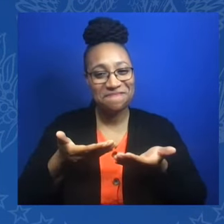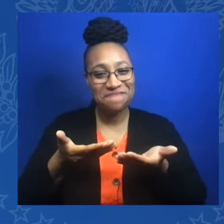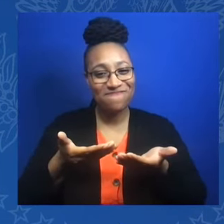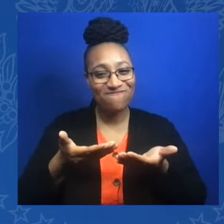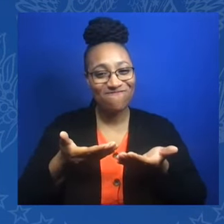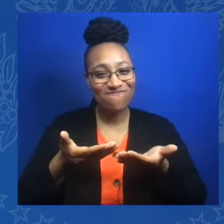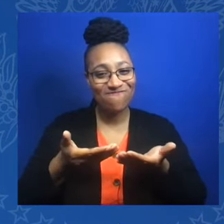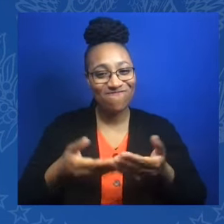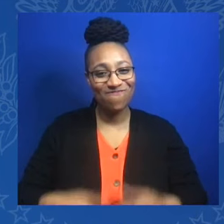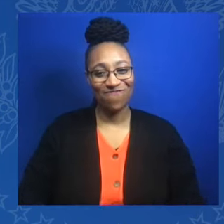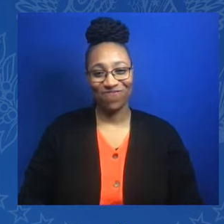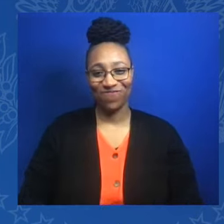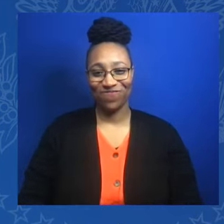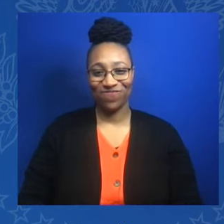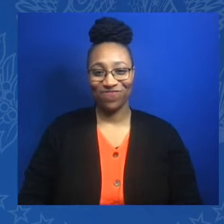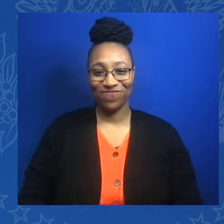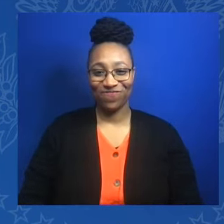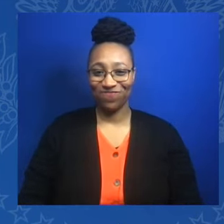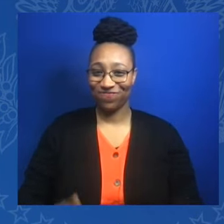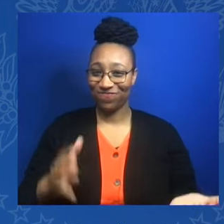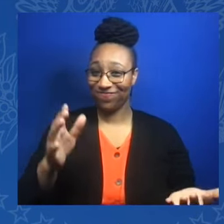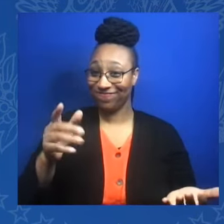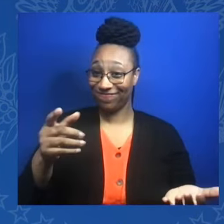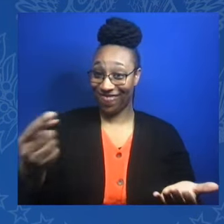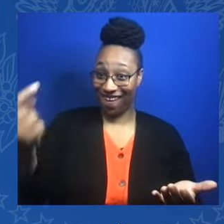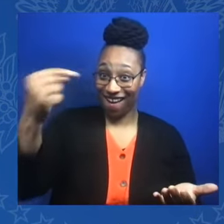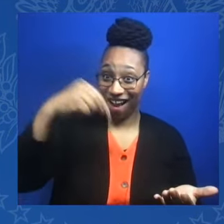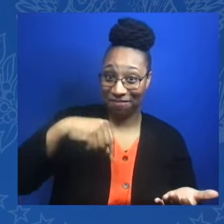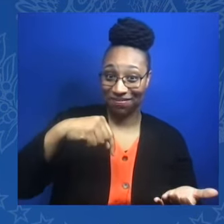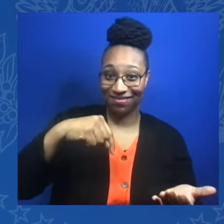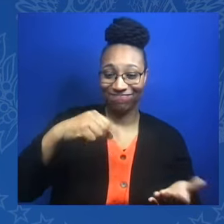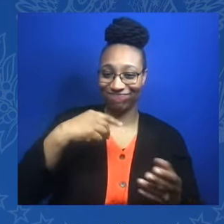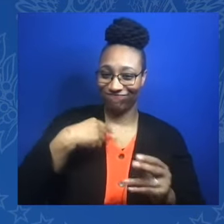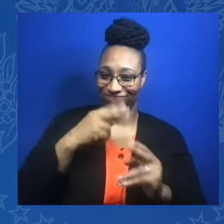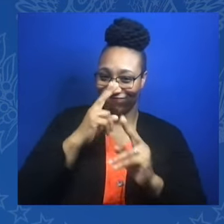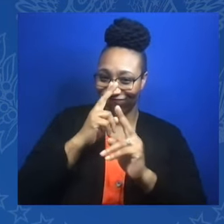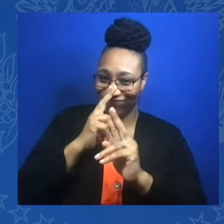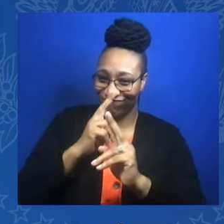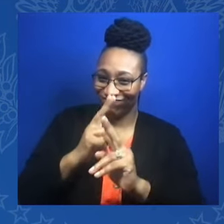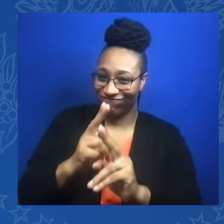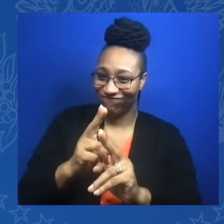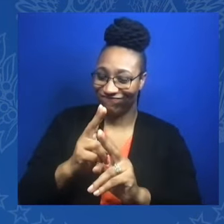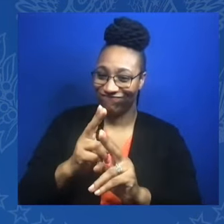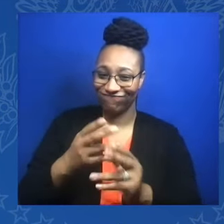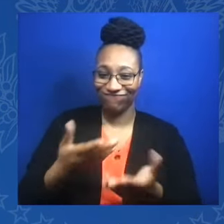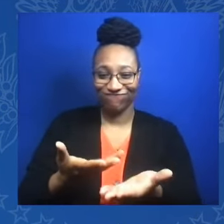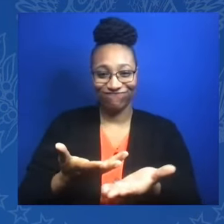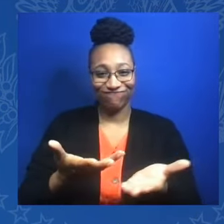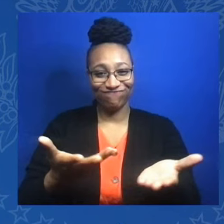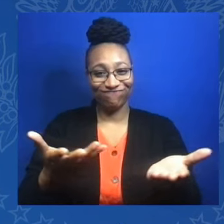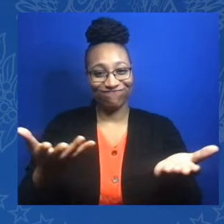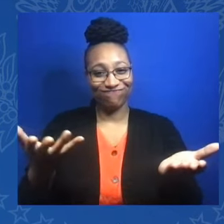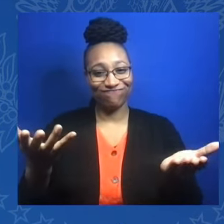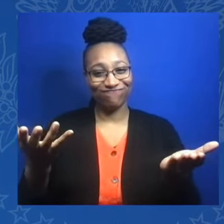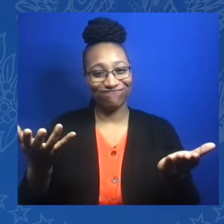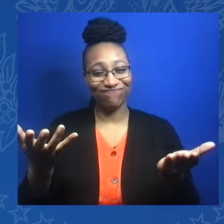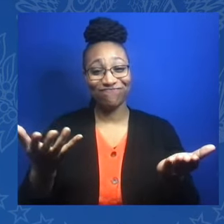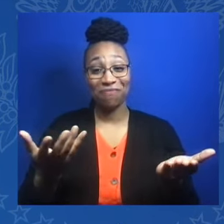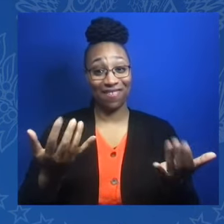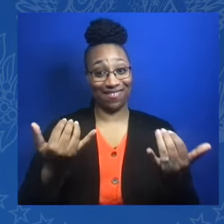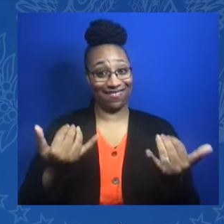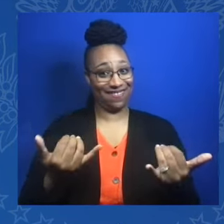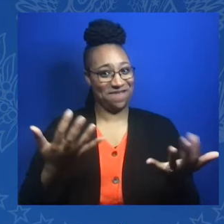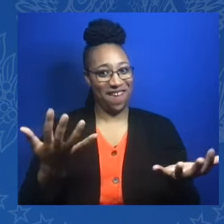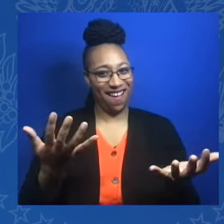roof, we take a moment to celebrate the friendship and the shared values of our countries. We celebrate our people and